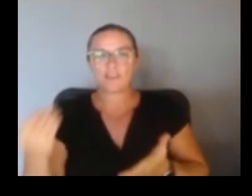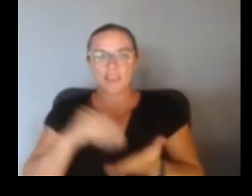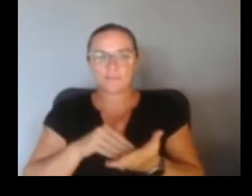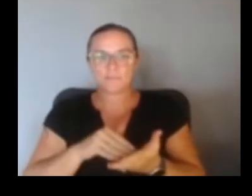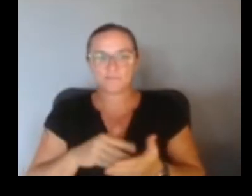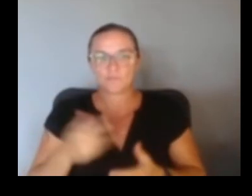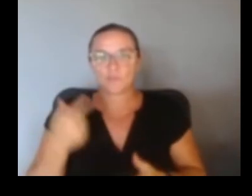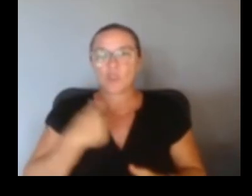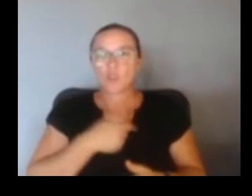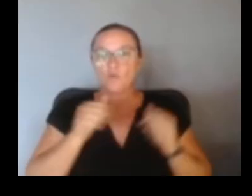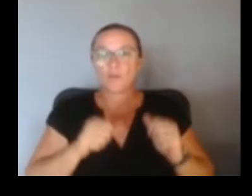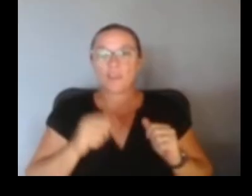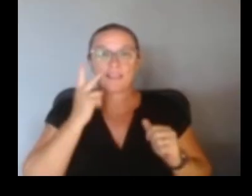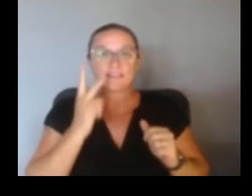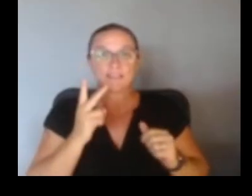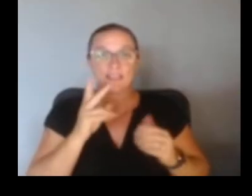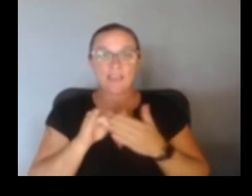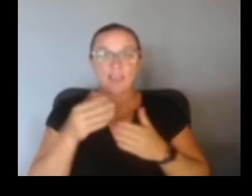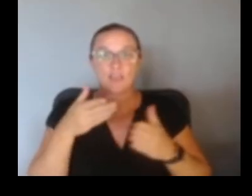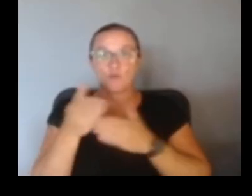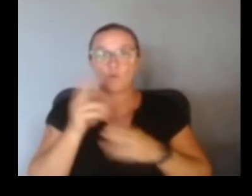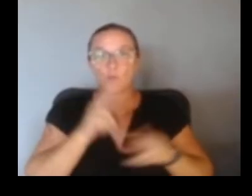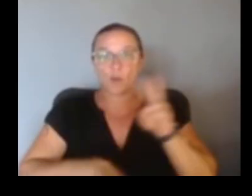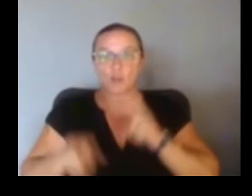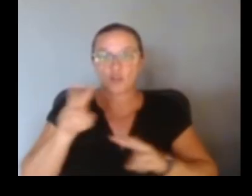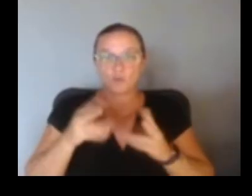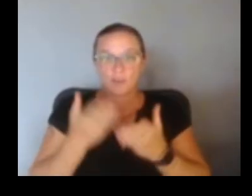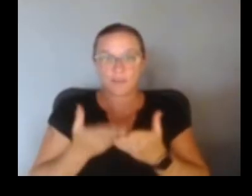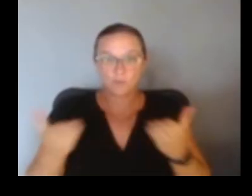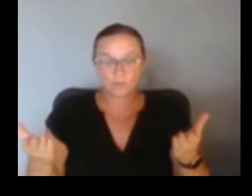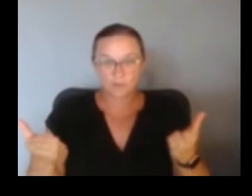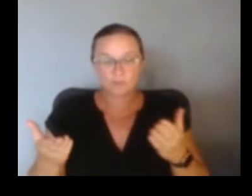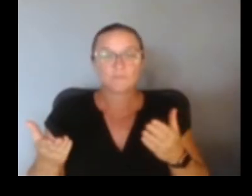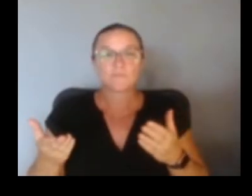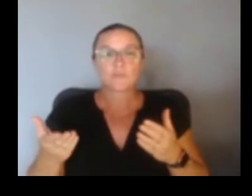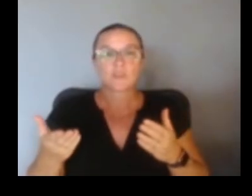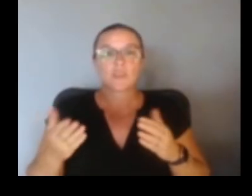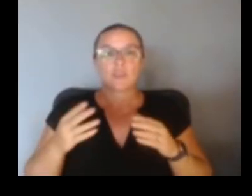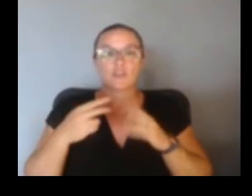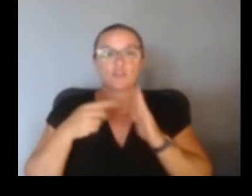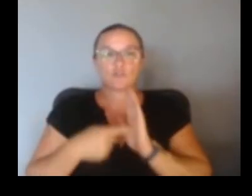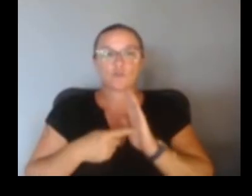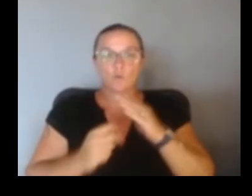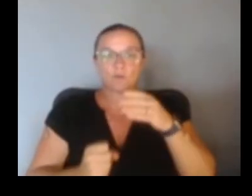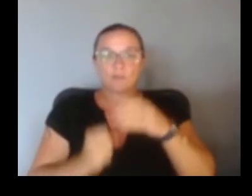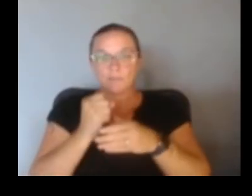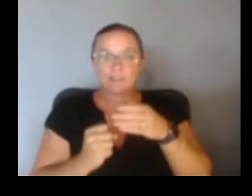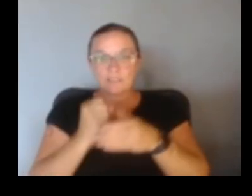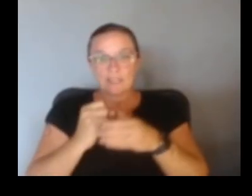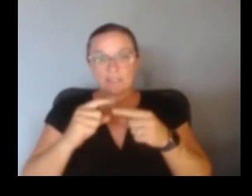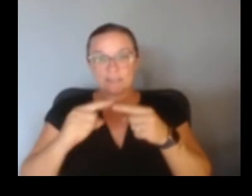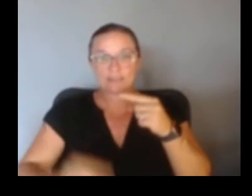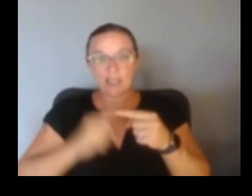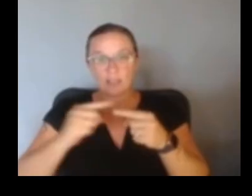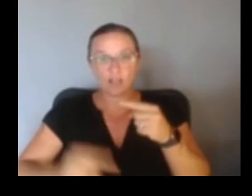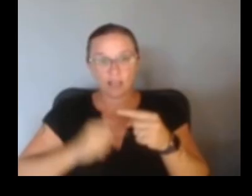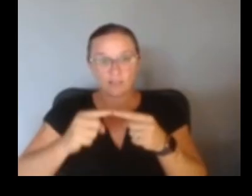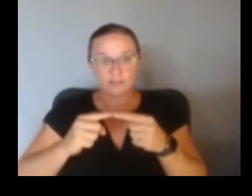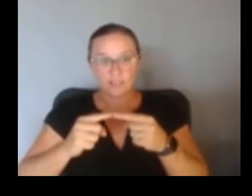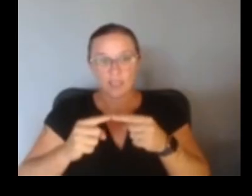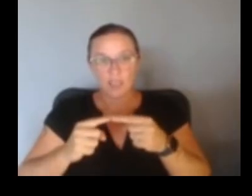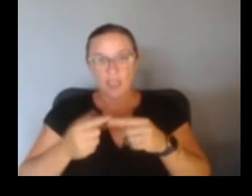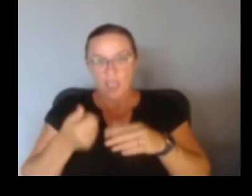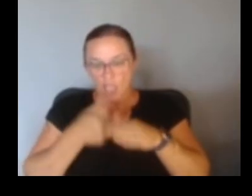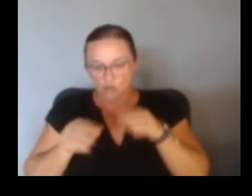detect this through monitoring instruments that show gas pistoning cycles out of sight underground in the